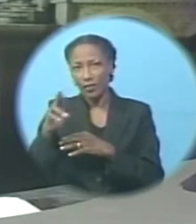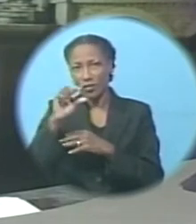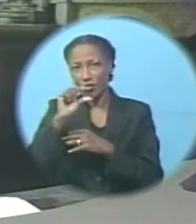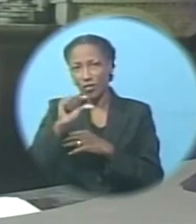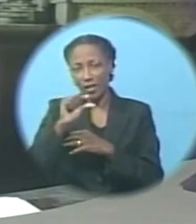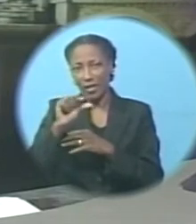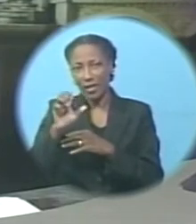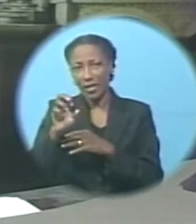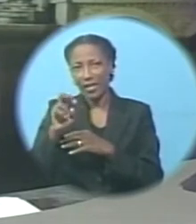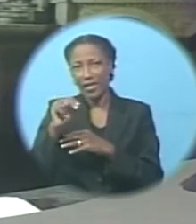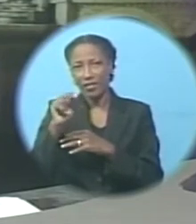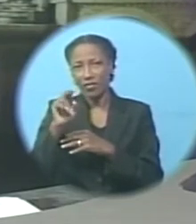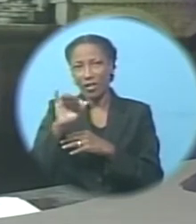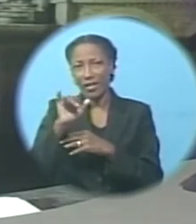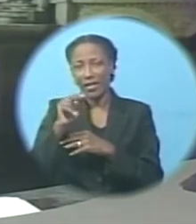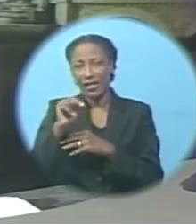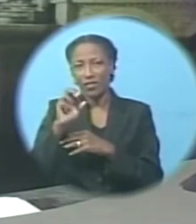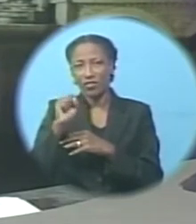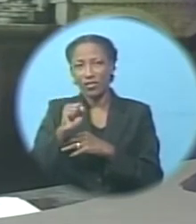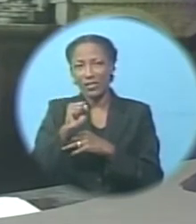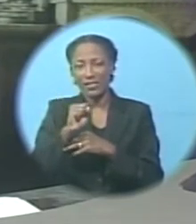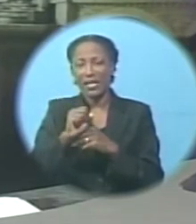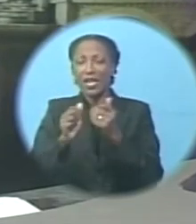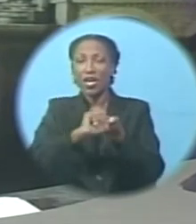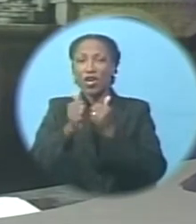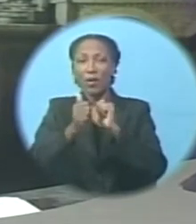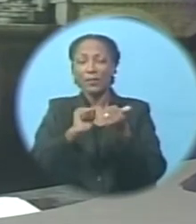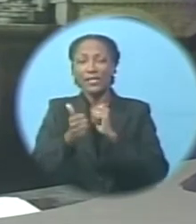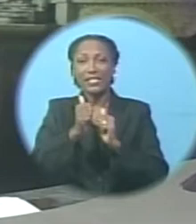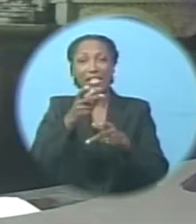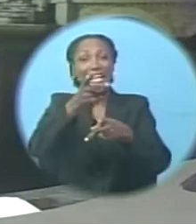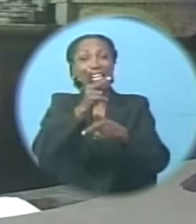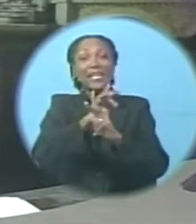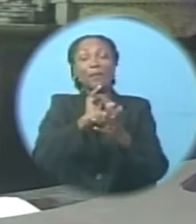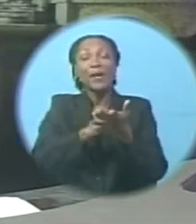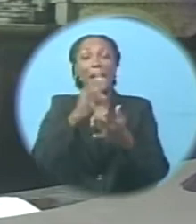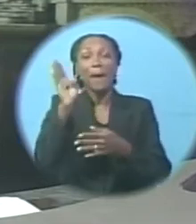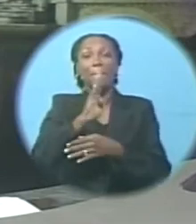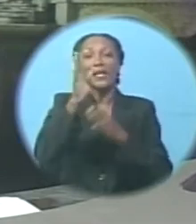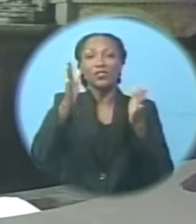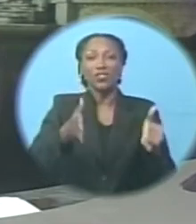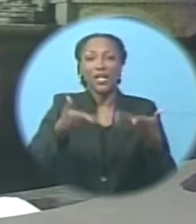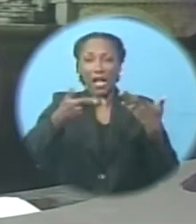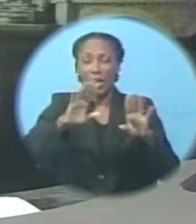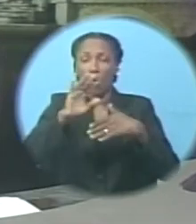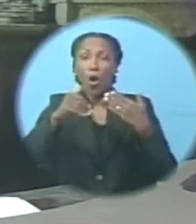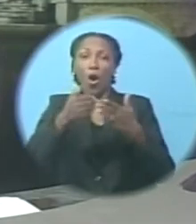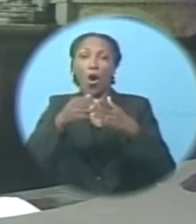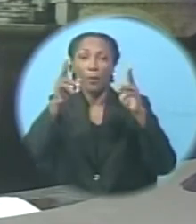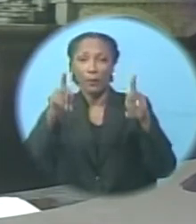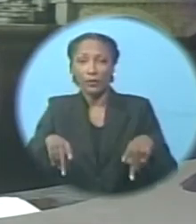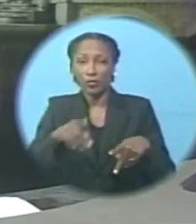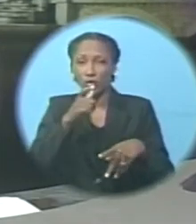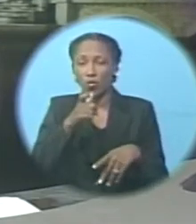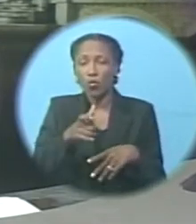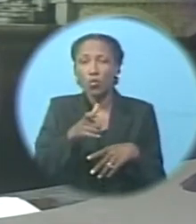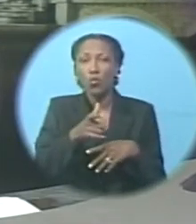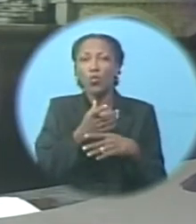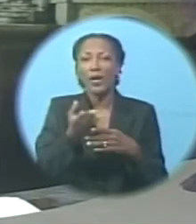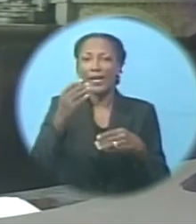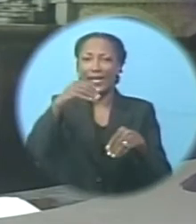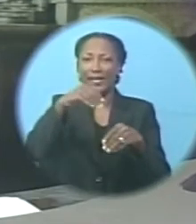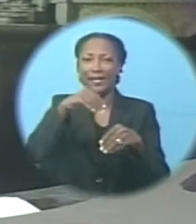companies ran a competition called Keeping It Bajan for the 50th, which allowed all policyholders and active subscribers to